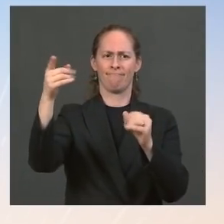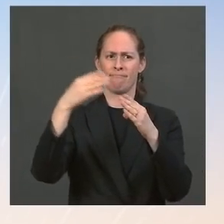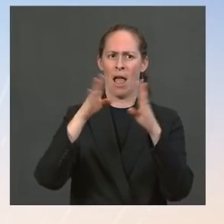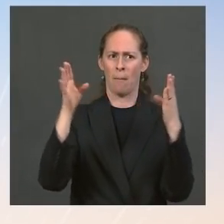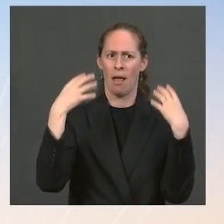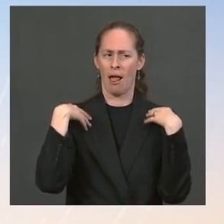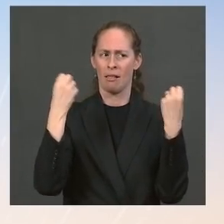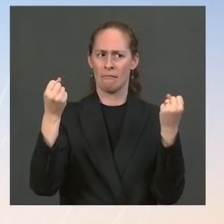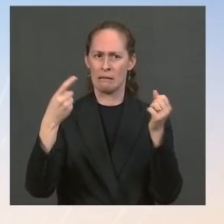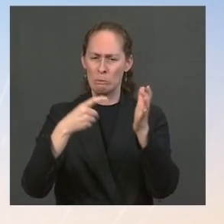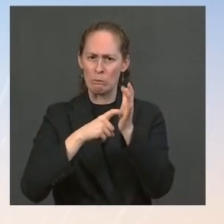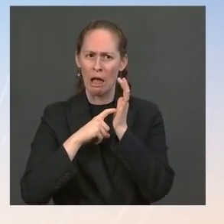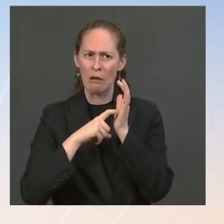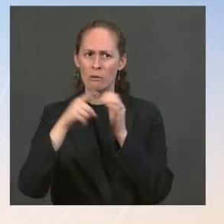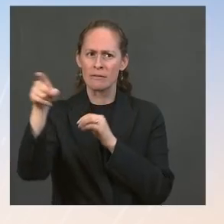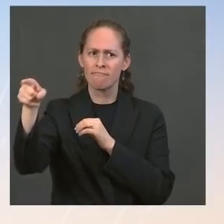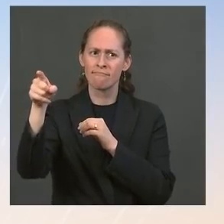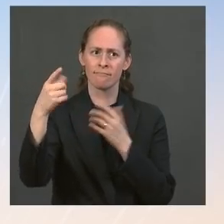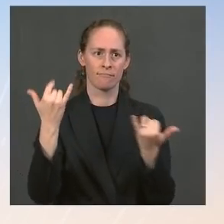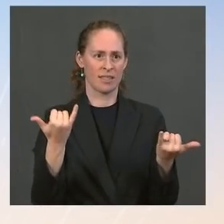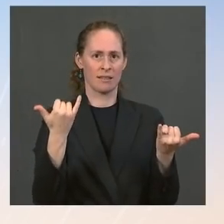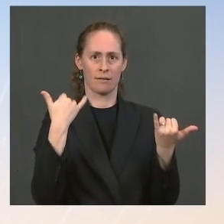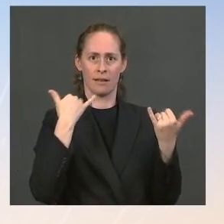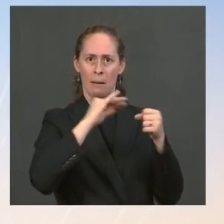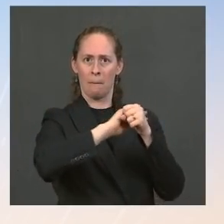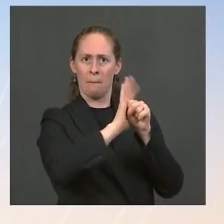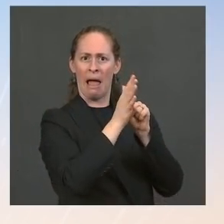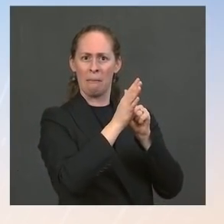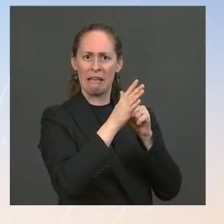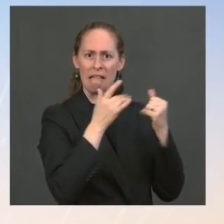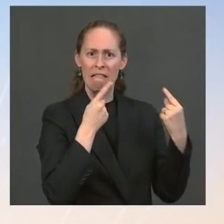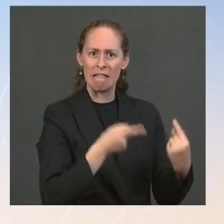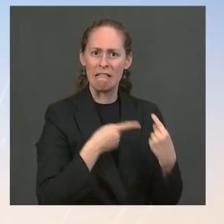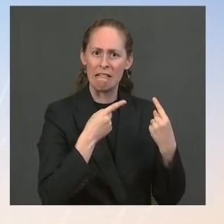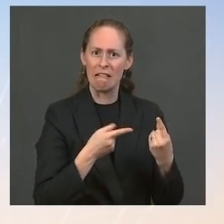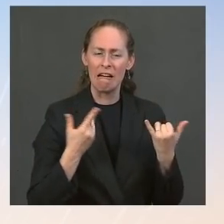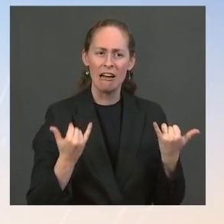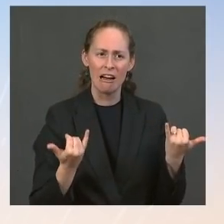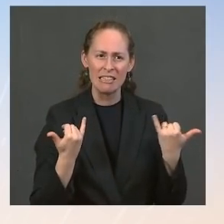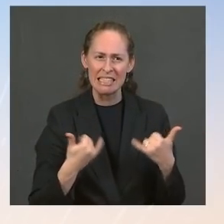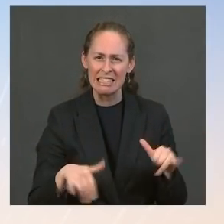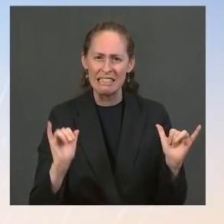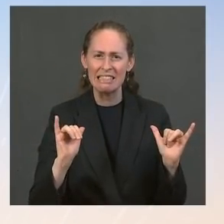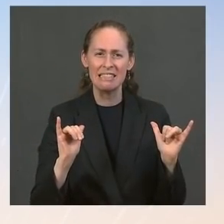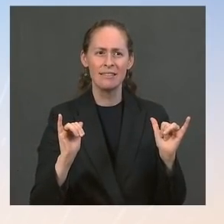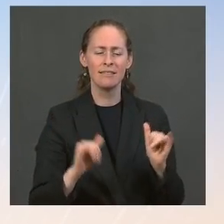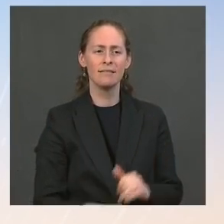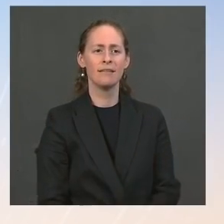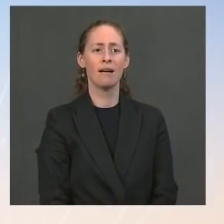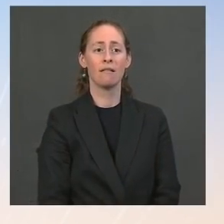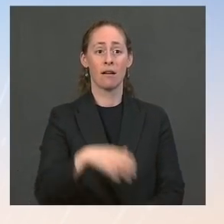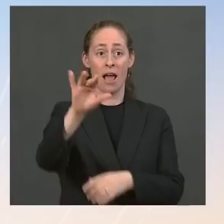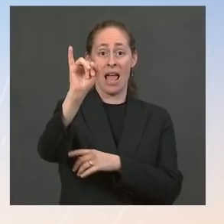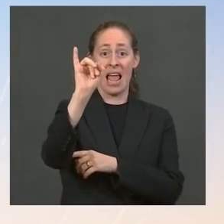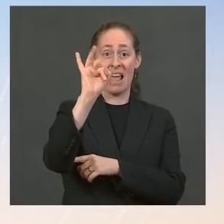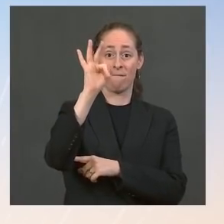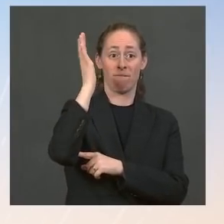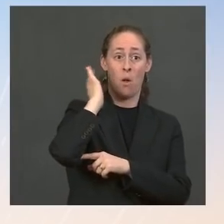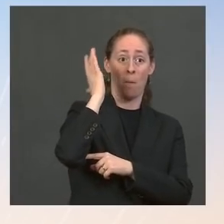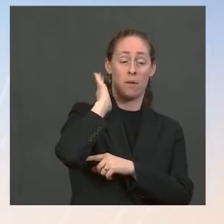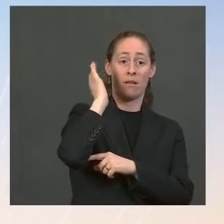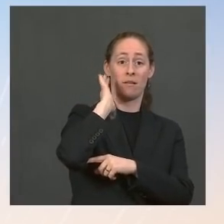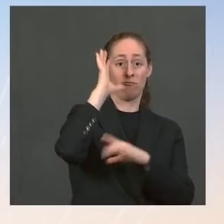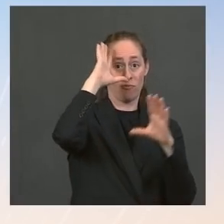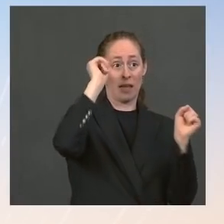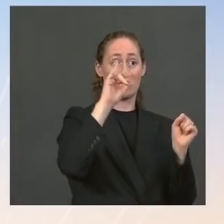requirement, because we're in the middle of a pandemic, which, by the way, we would have made progress on had the former president actually addressed the pandemic